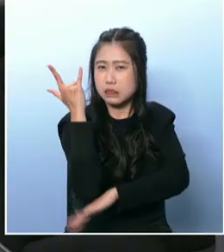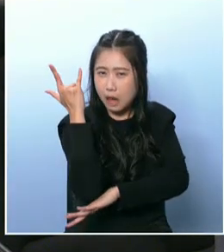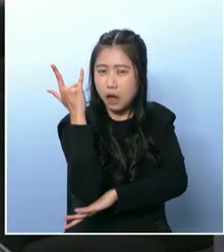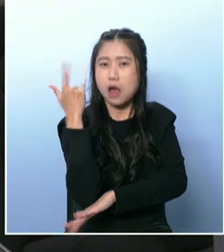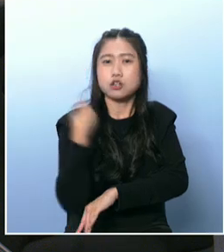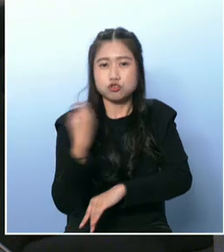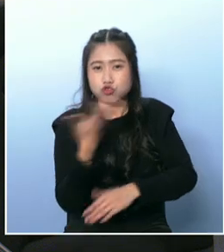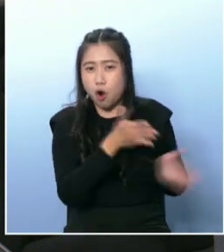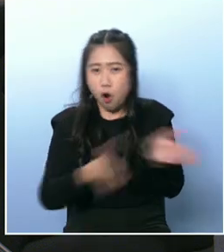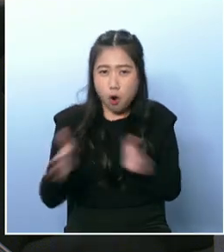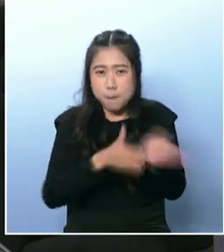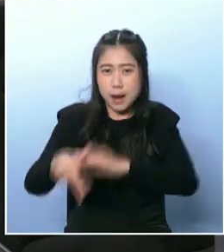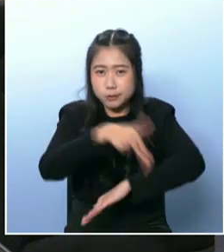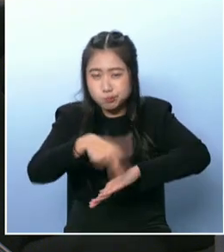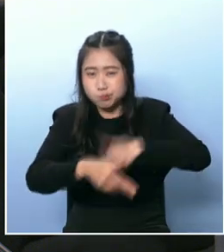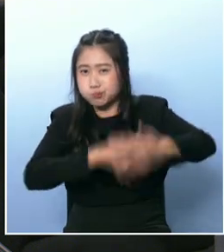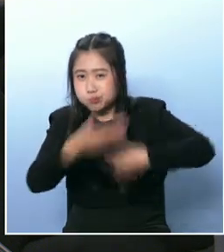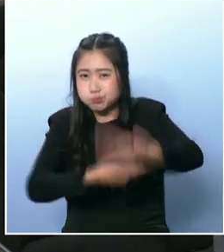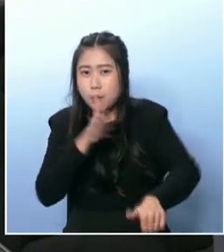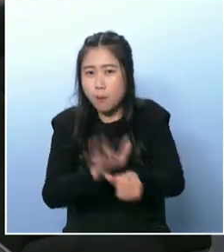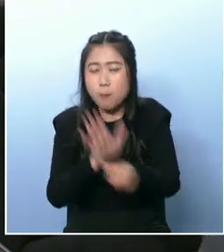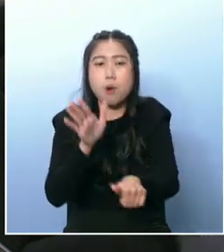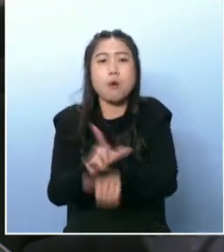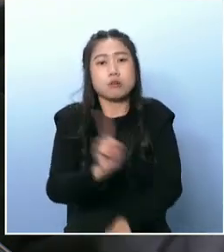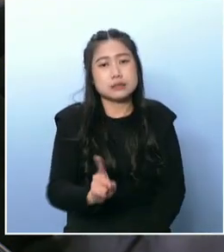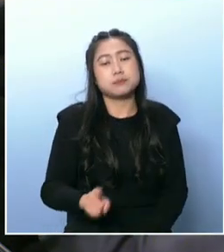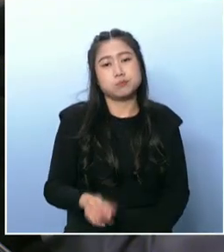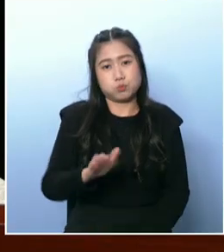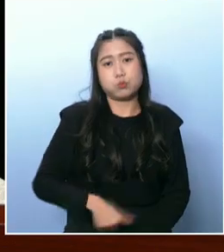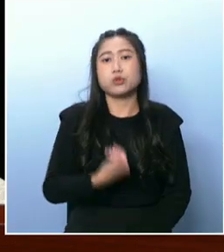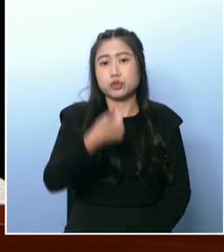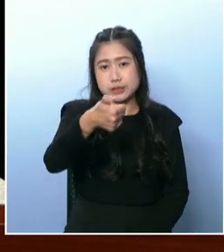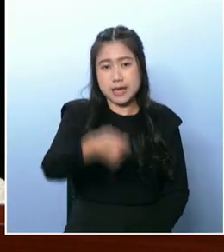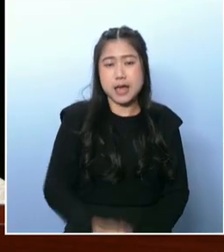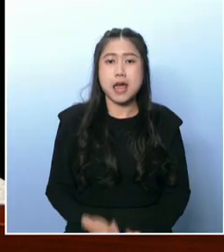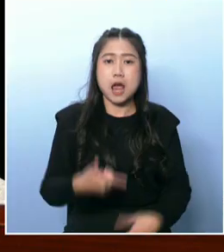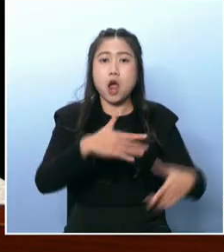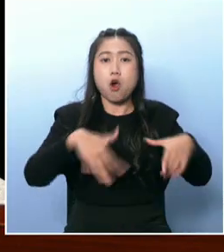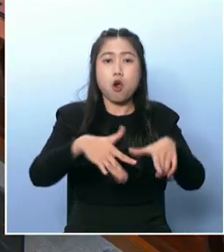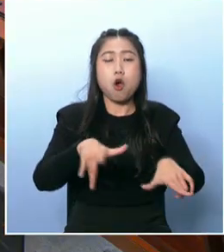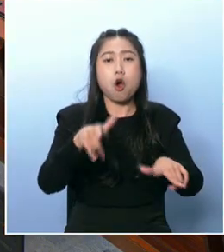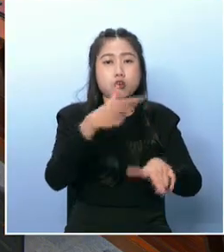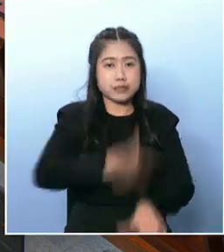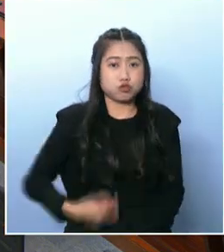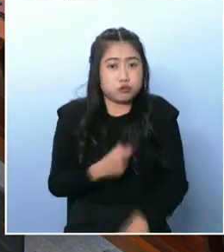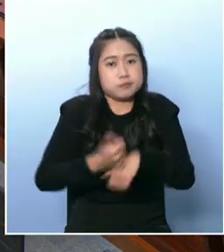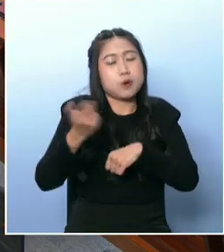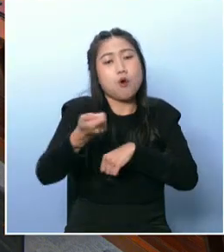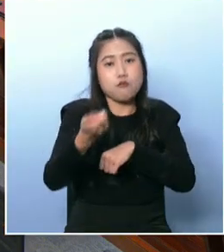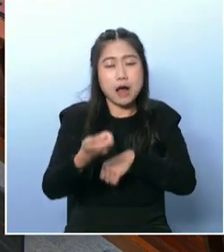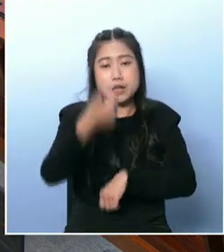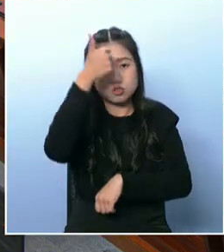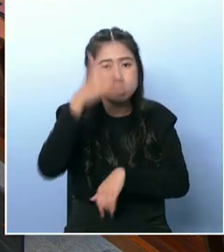to provide more comprehensive support service for the service users during the waiting time. Next, Ms. Doreen